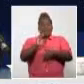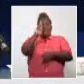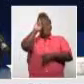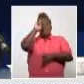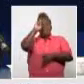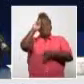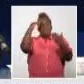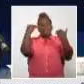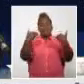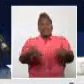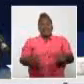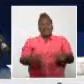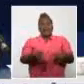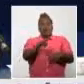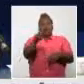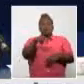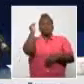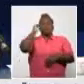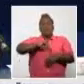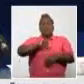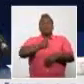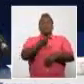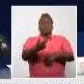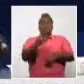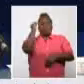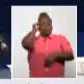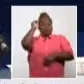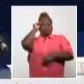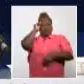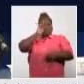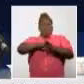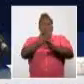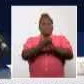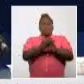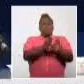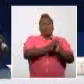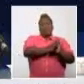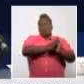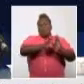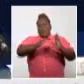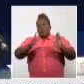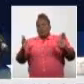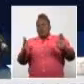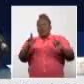evolution and with the regression of all the symptoms